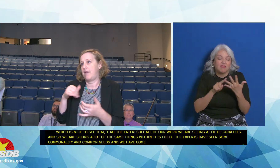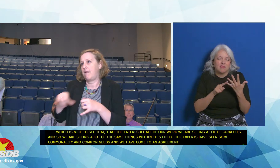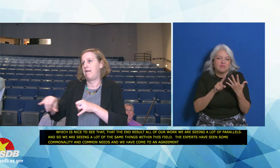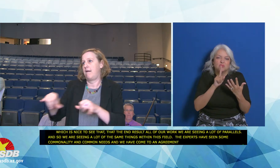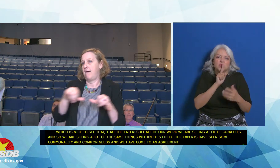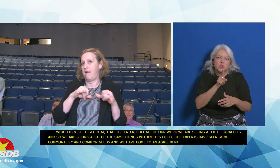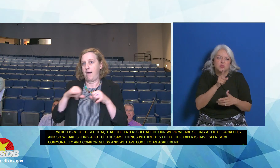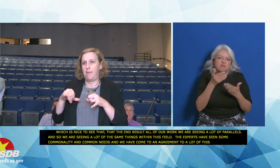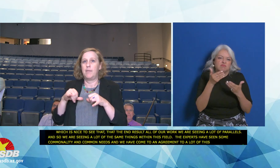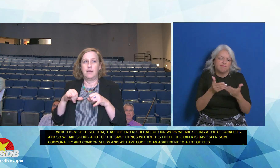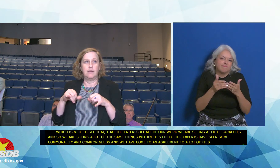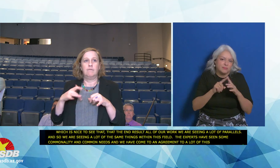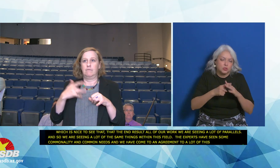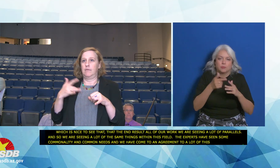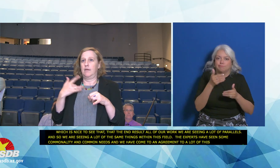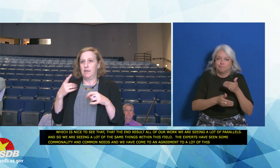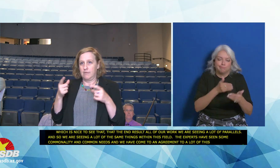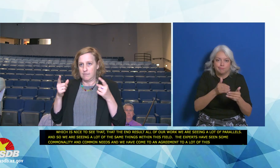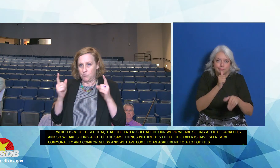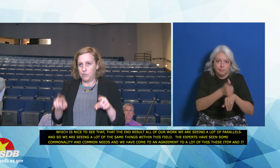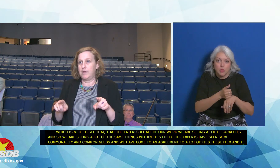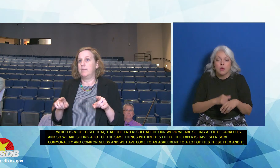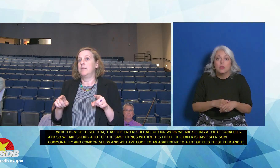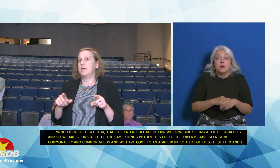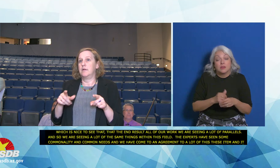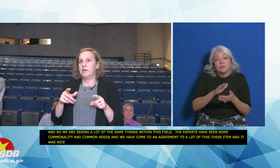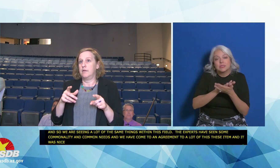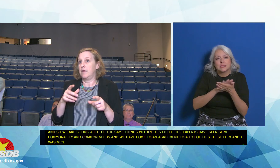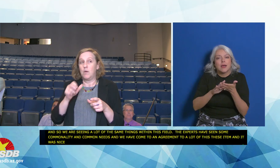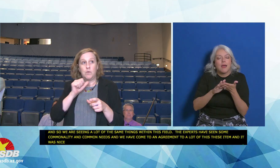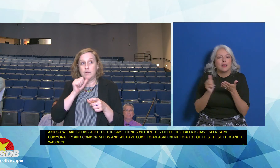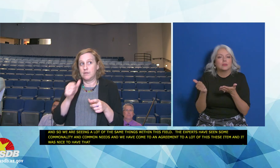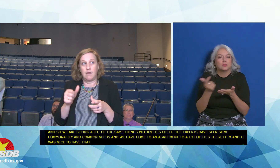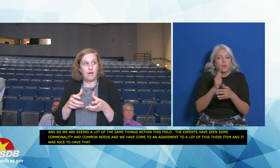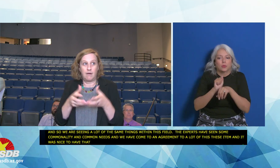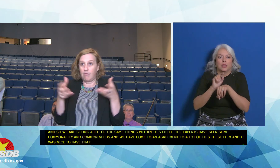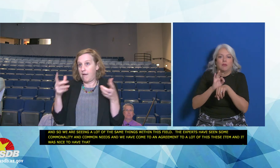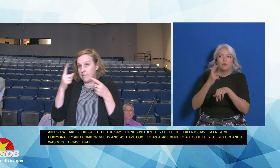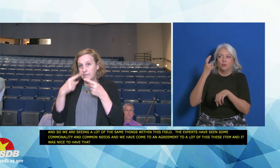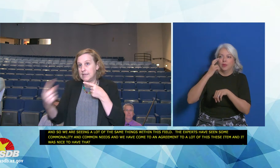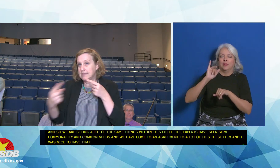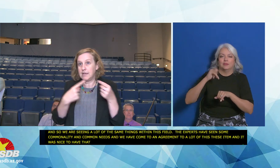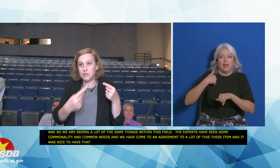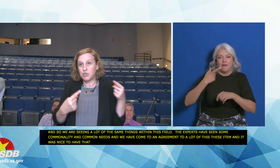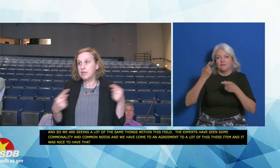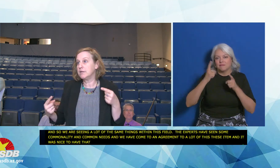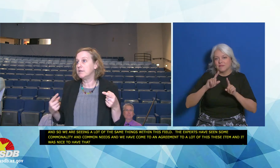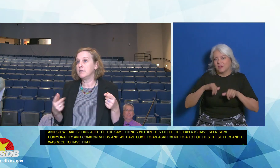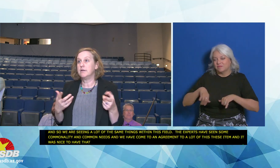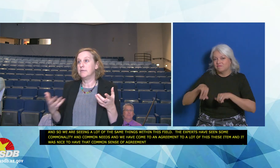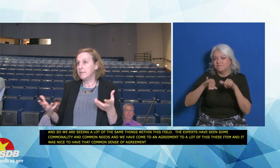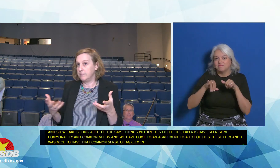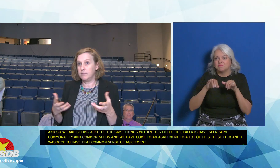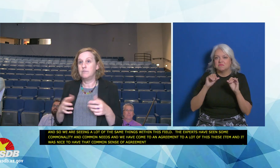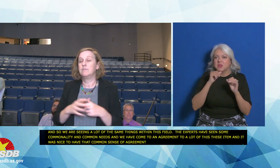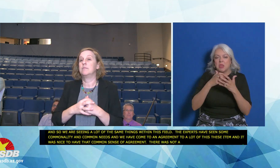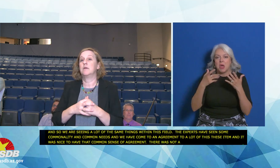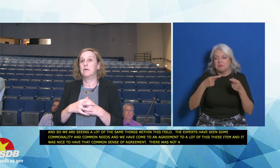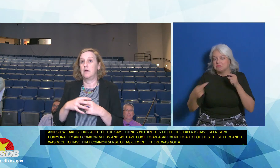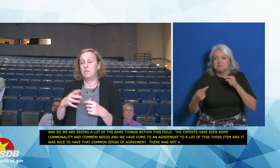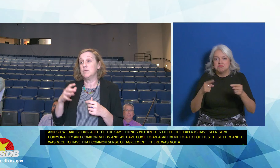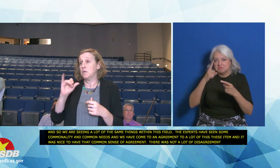items. It was really nice to have that common sense of agreement. There was not a lot of